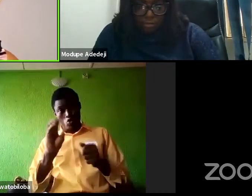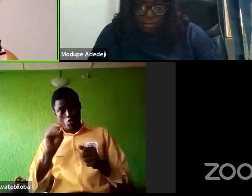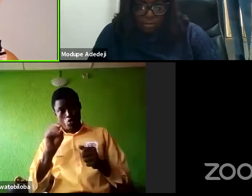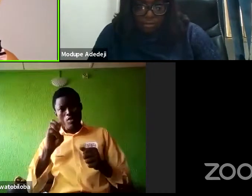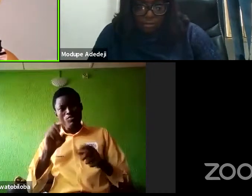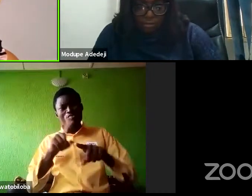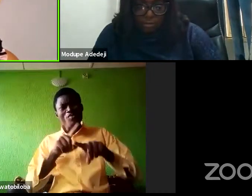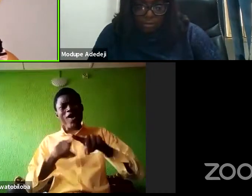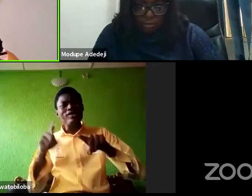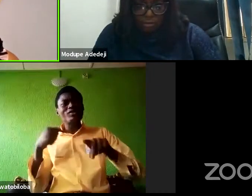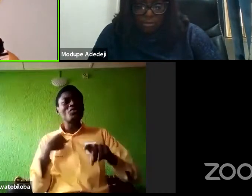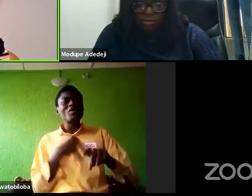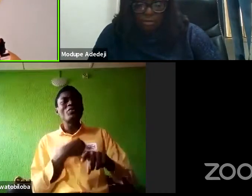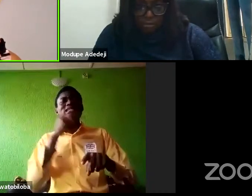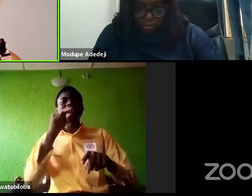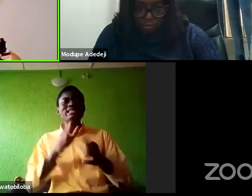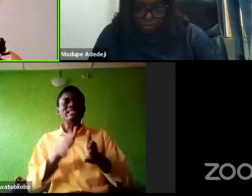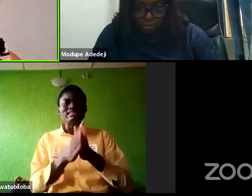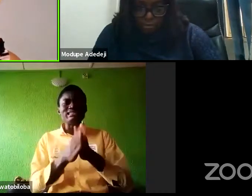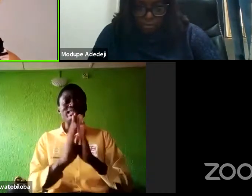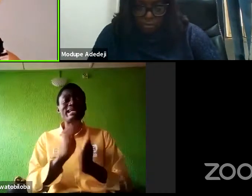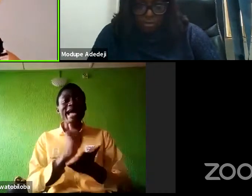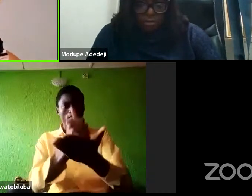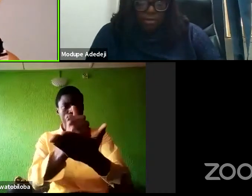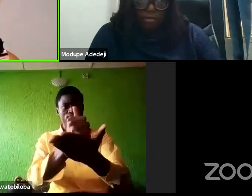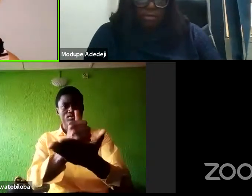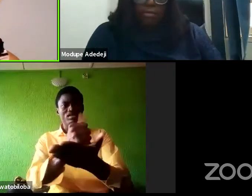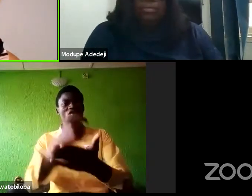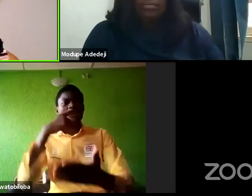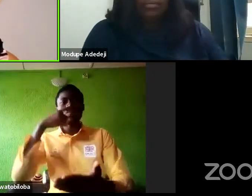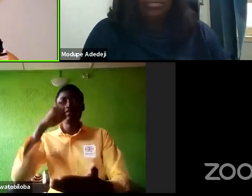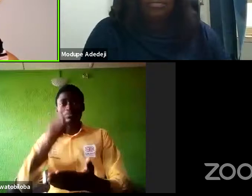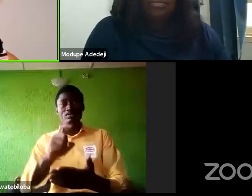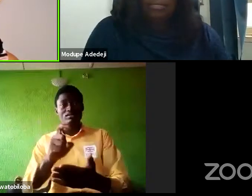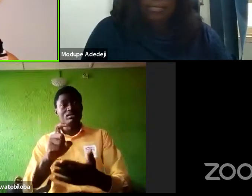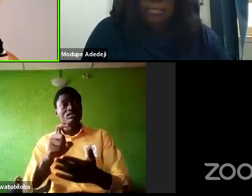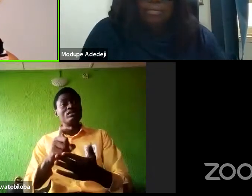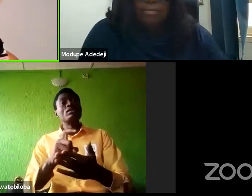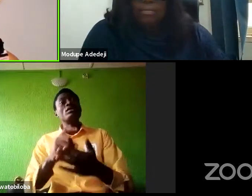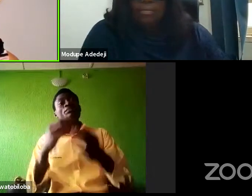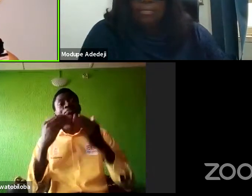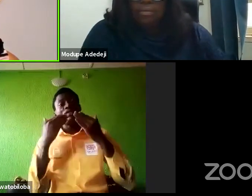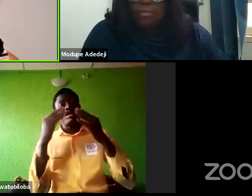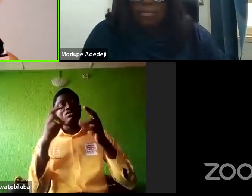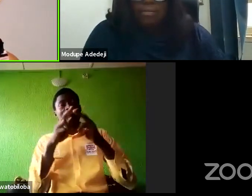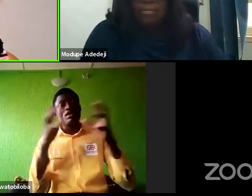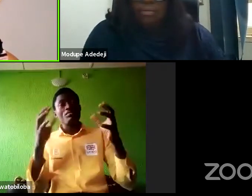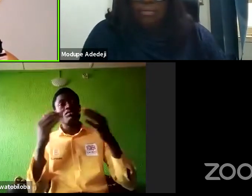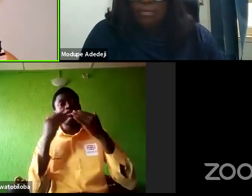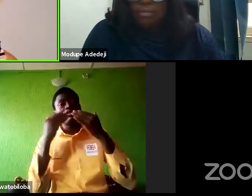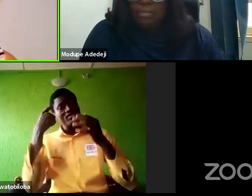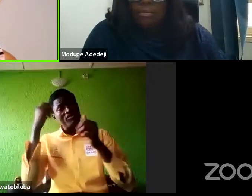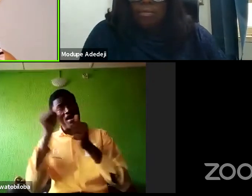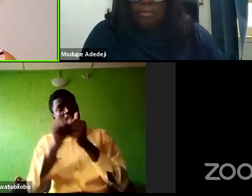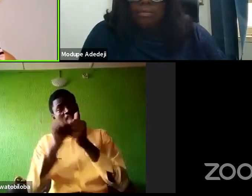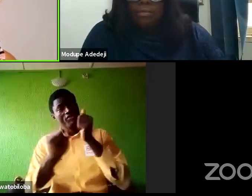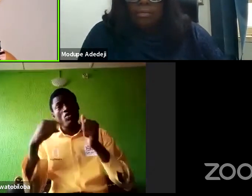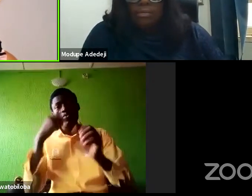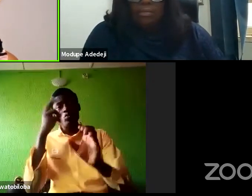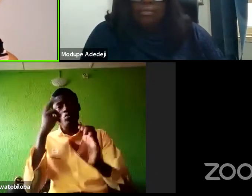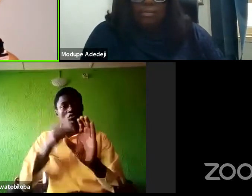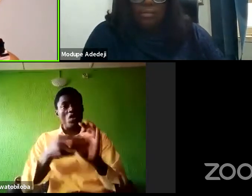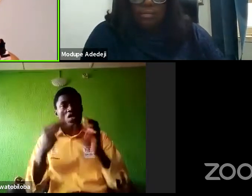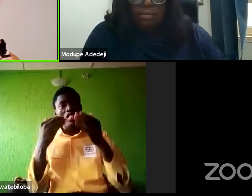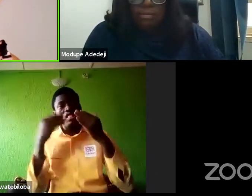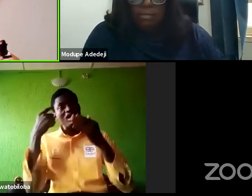an intentional thing to do, to seek help. So thank you very much. I want to say thank you for everyone that's logged in. Thank you for everyone that's watched this webinar.